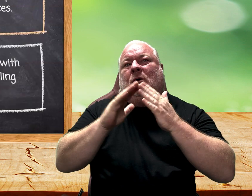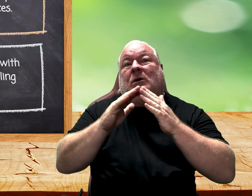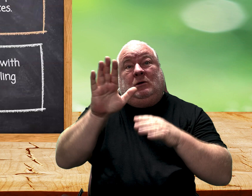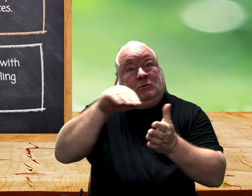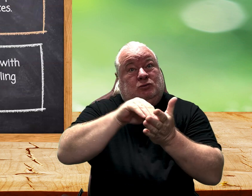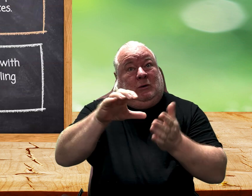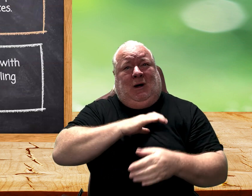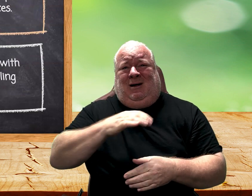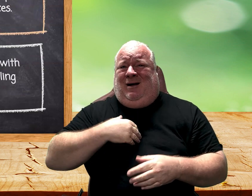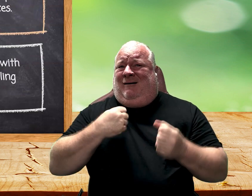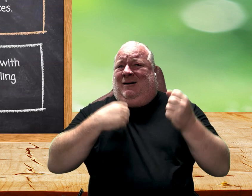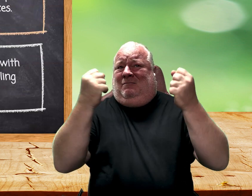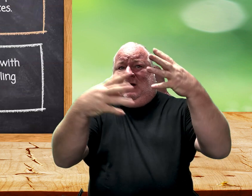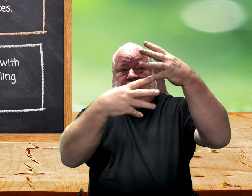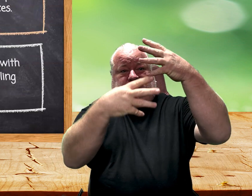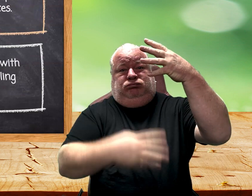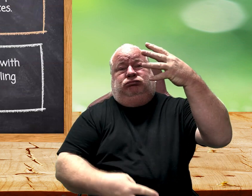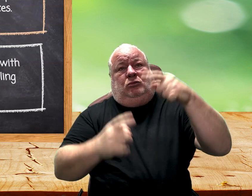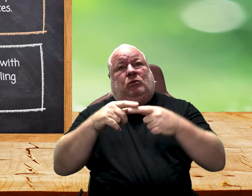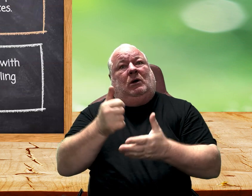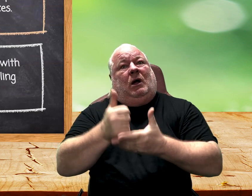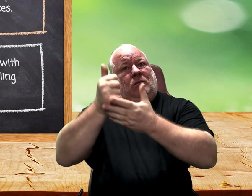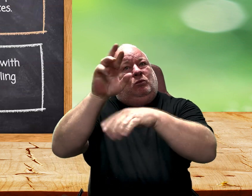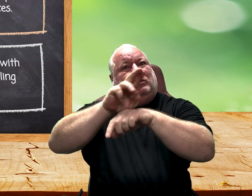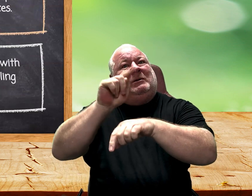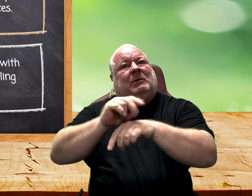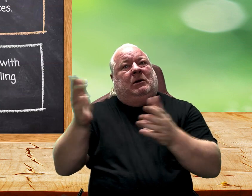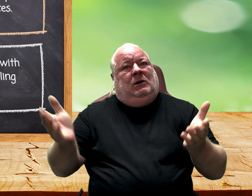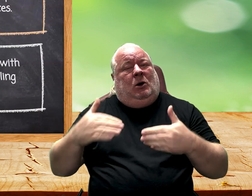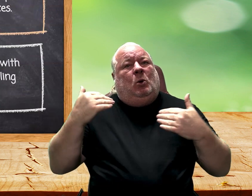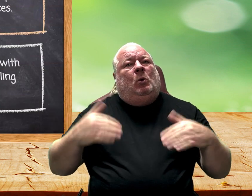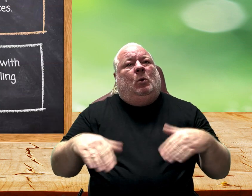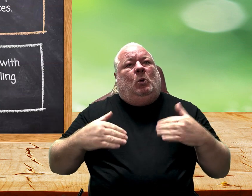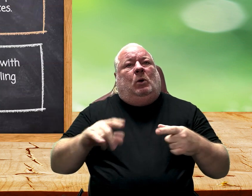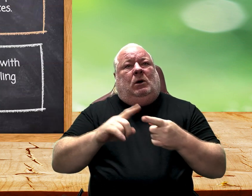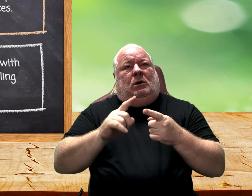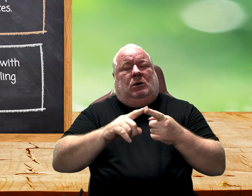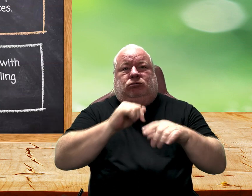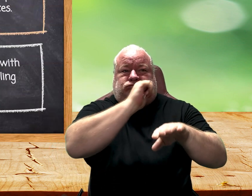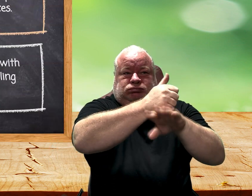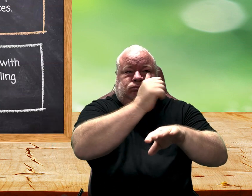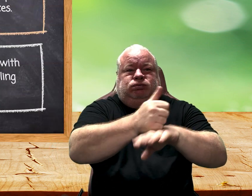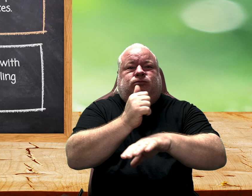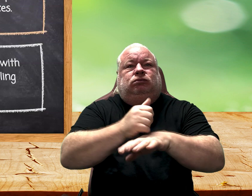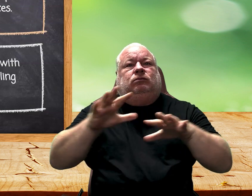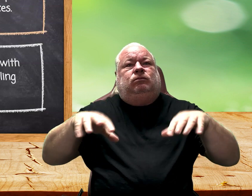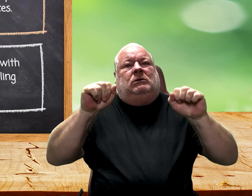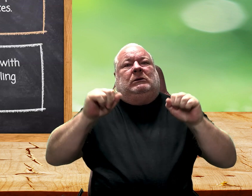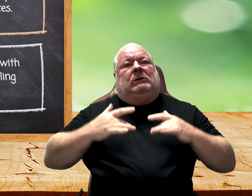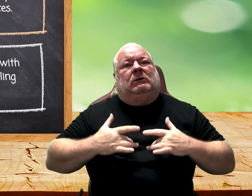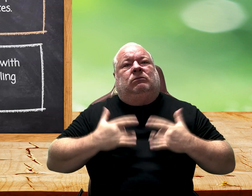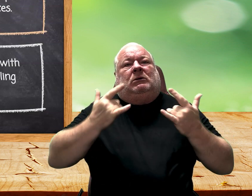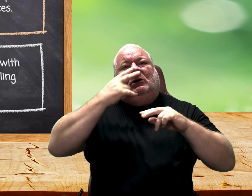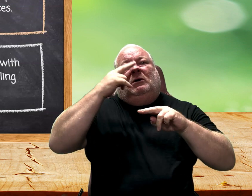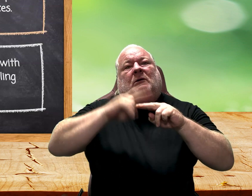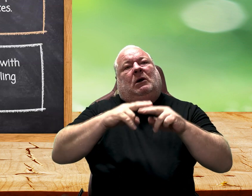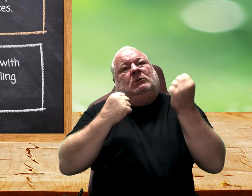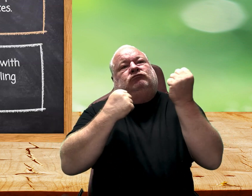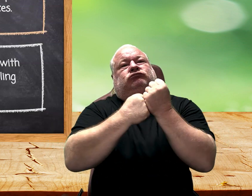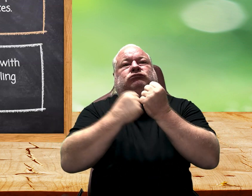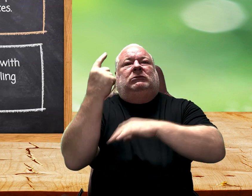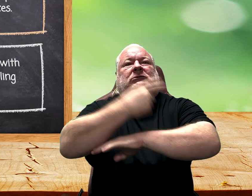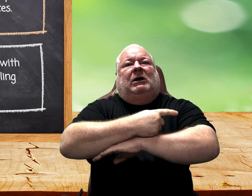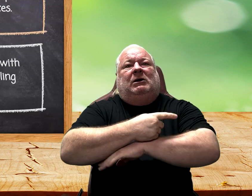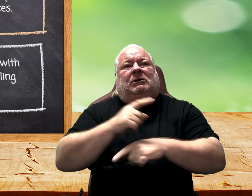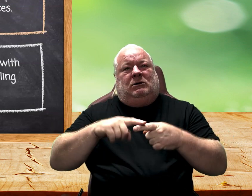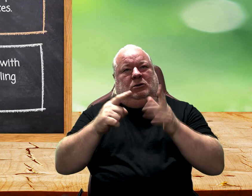Student council does many things to help our Raymond Temple school. They organize and conduct spirit days. They represent student